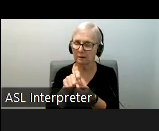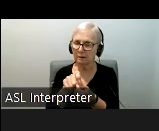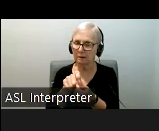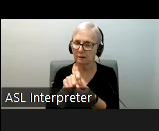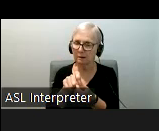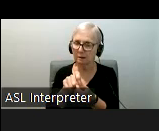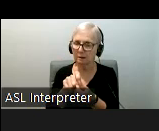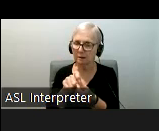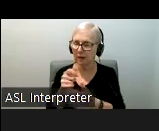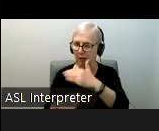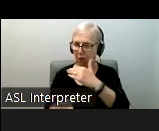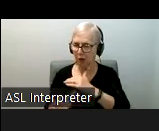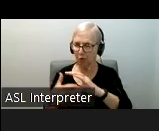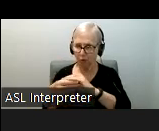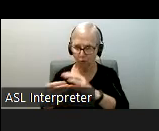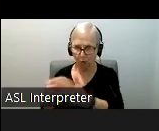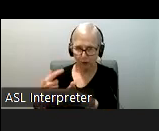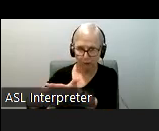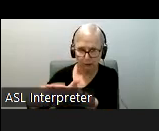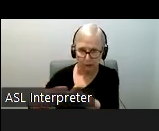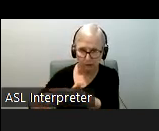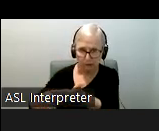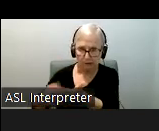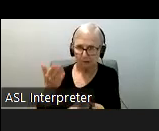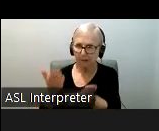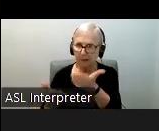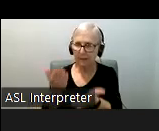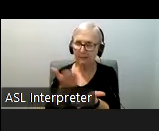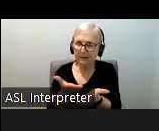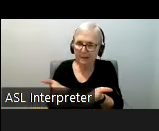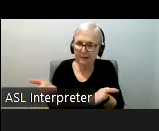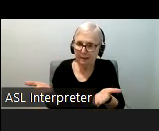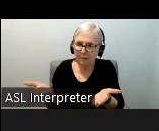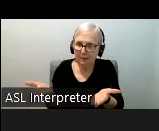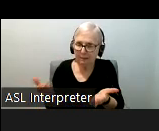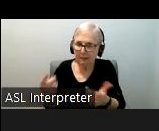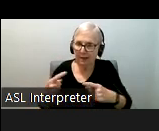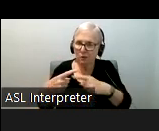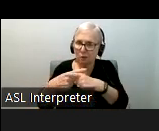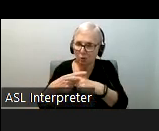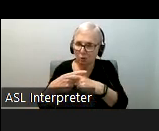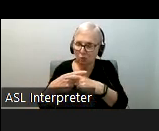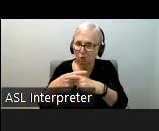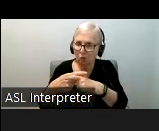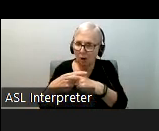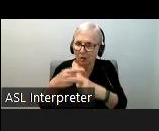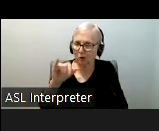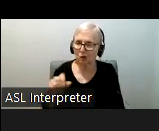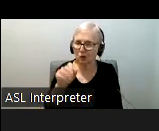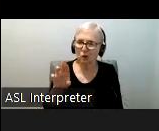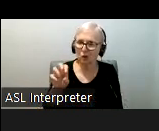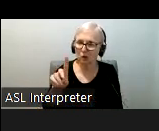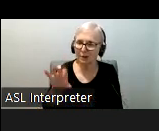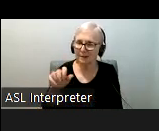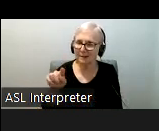under the scenario you're talking about if that may kind of be something that has some cross kind of jurisdiction. I mean,